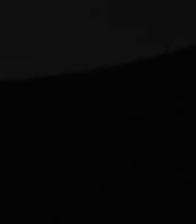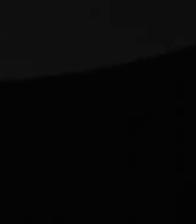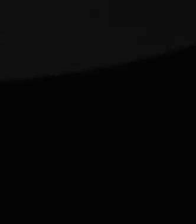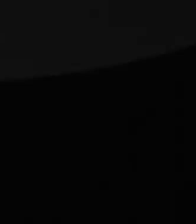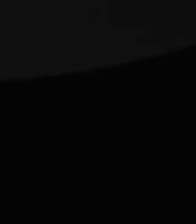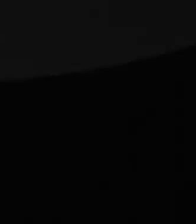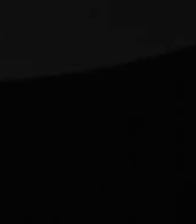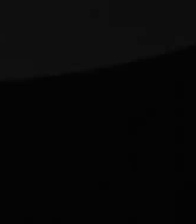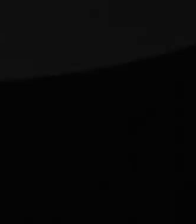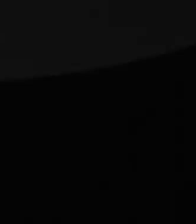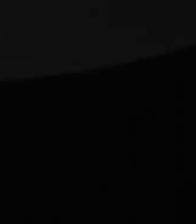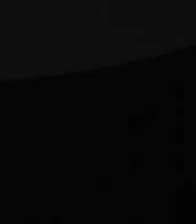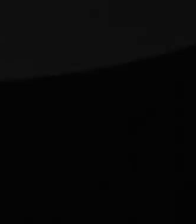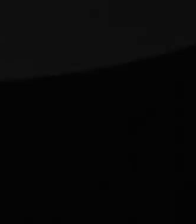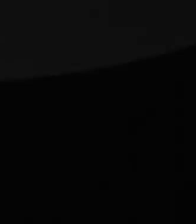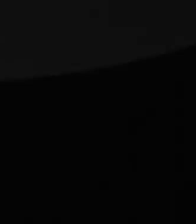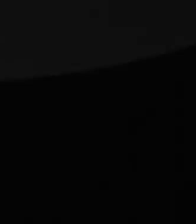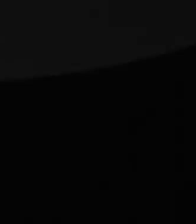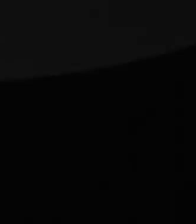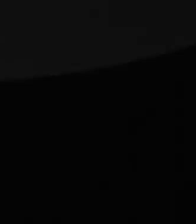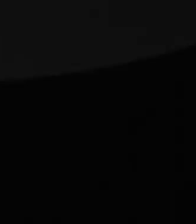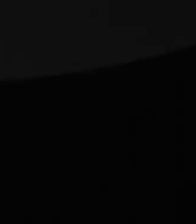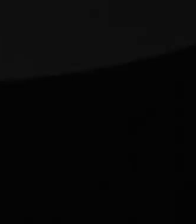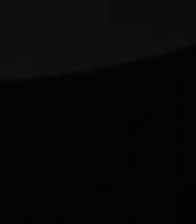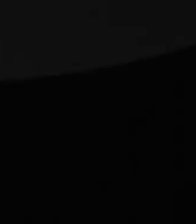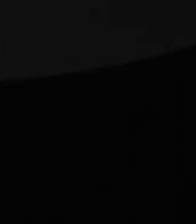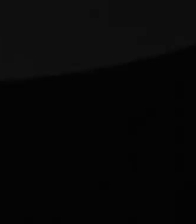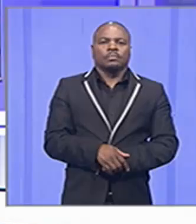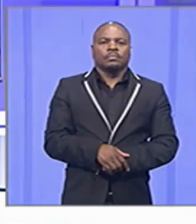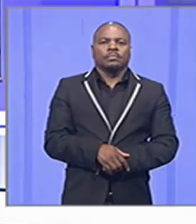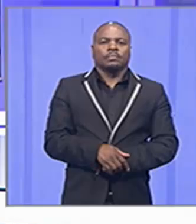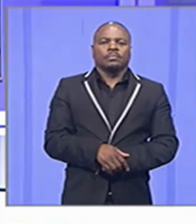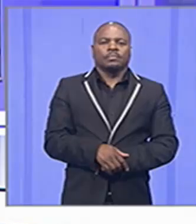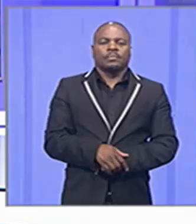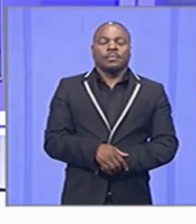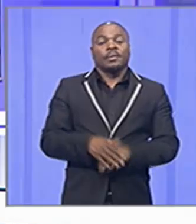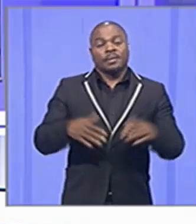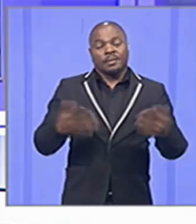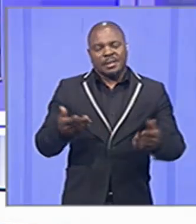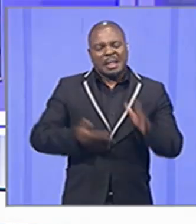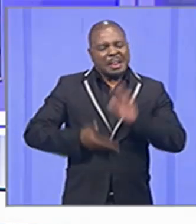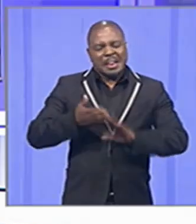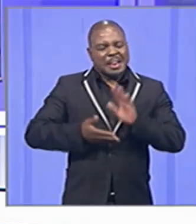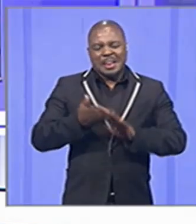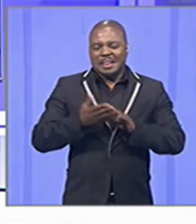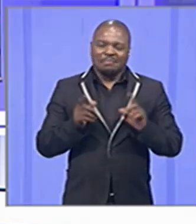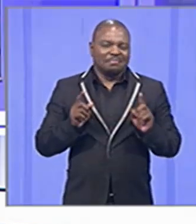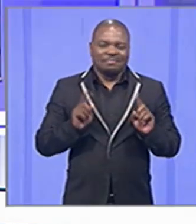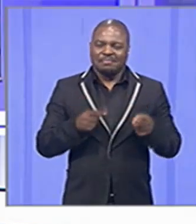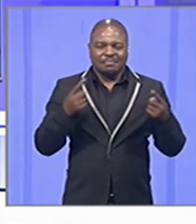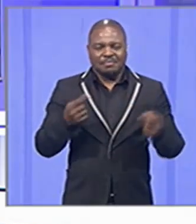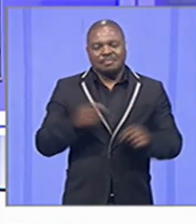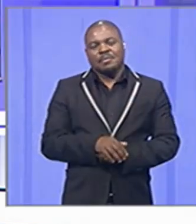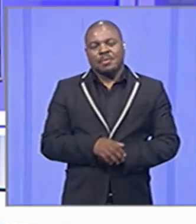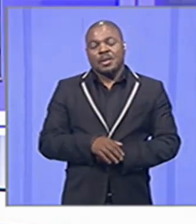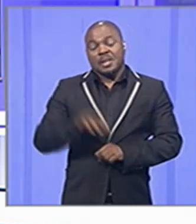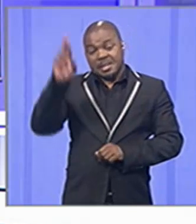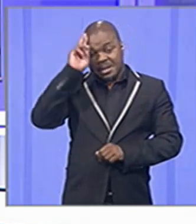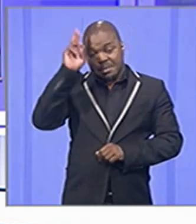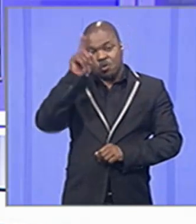Theko ya oli e tala ya Brent e theogile ka diperesente tše pedi. Go e gama go feta mo e tla ba go entšha madi gopolang gore le ka